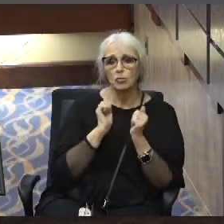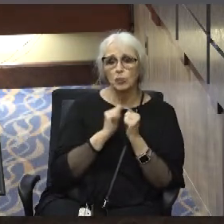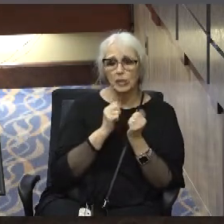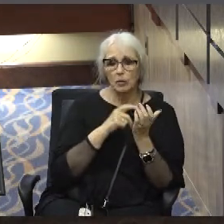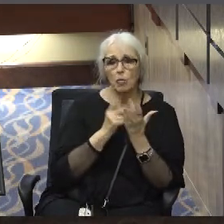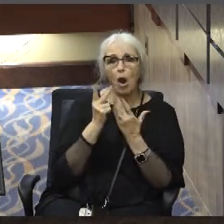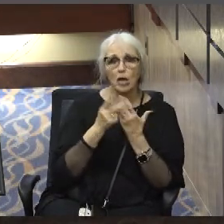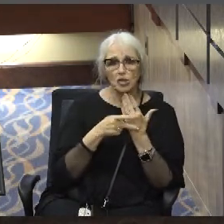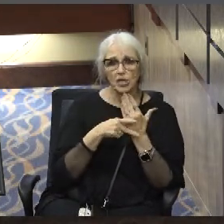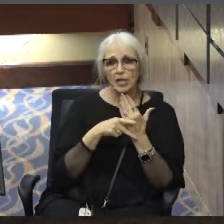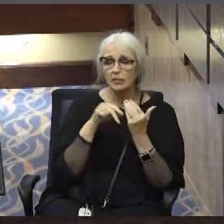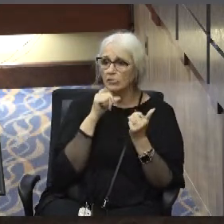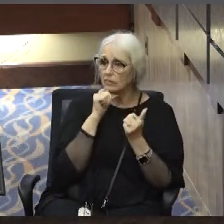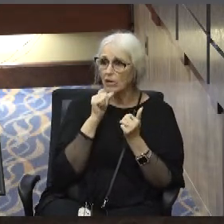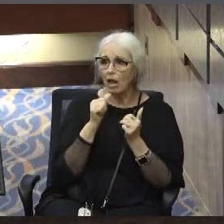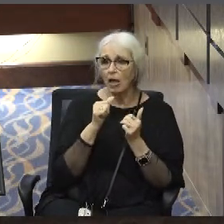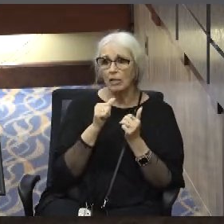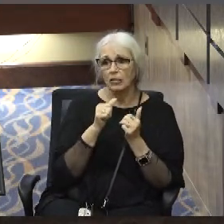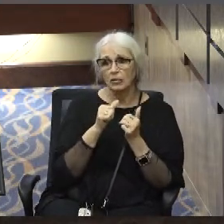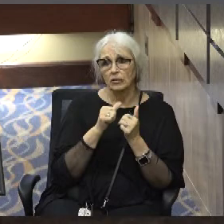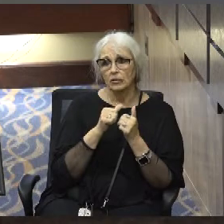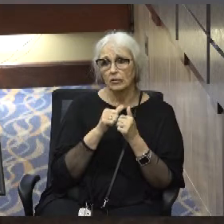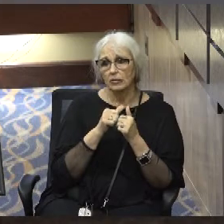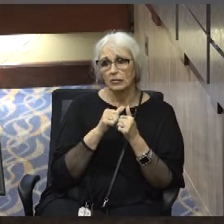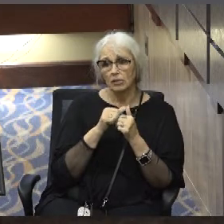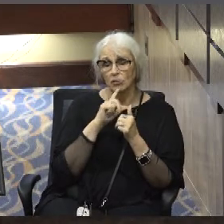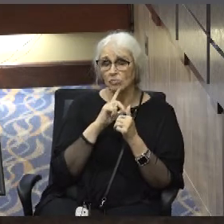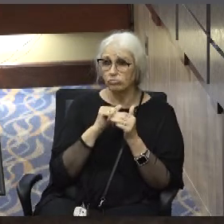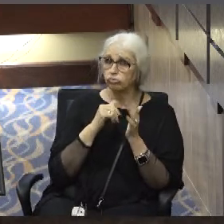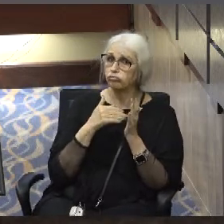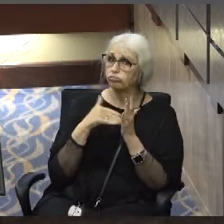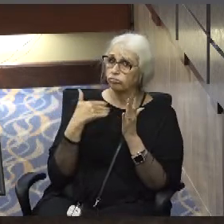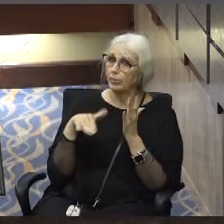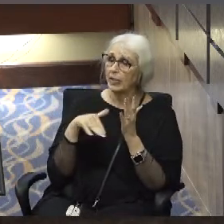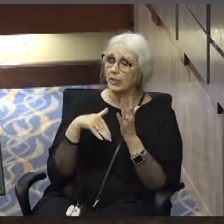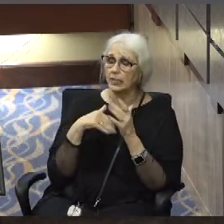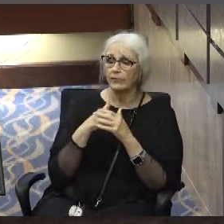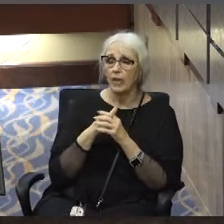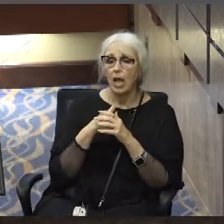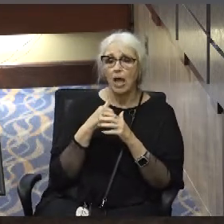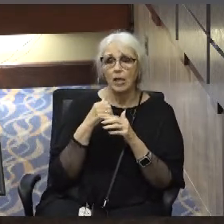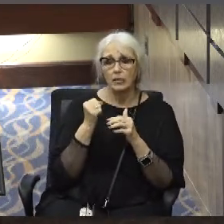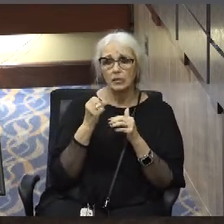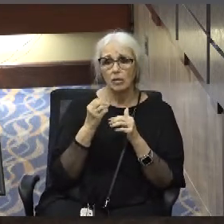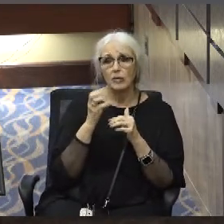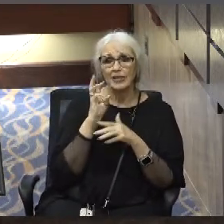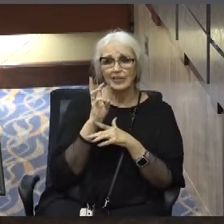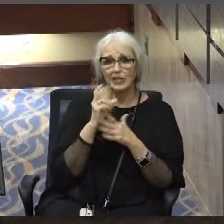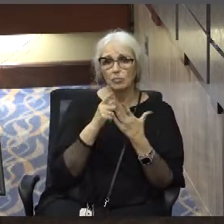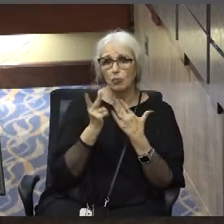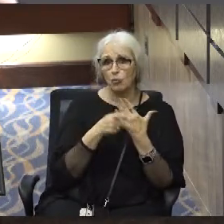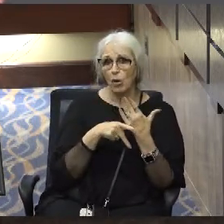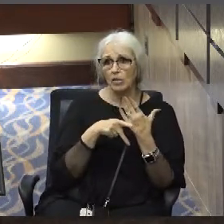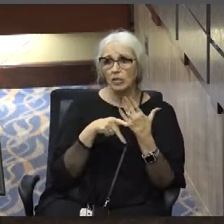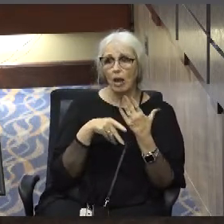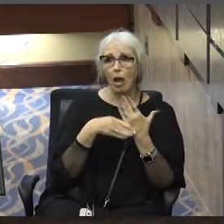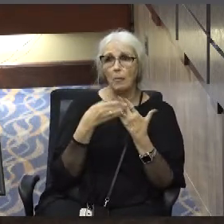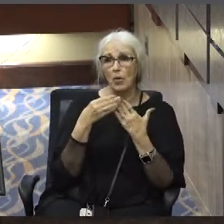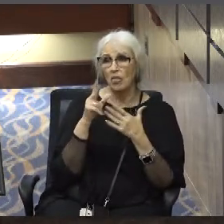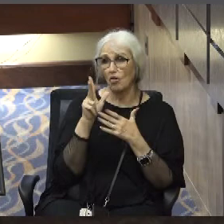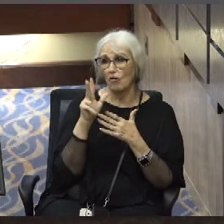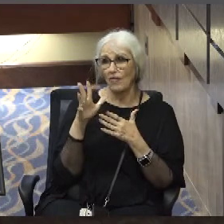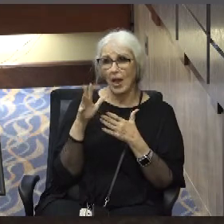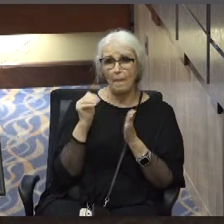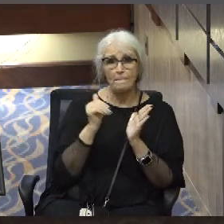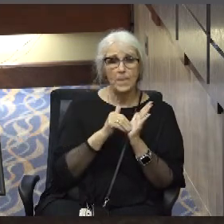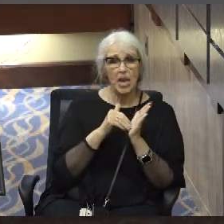aren't inexpensive undertakings, for sure. I mean, just the 6 projects you talked about, Amy, over almost $35 million